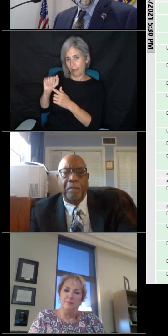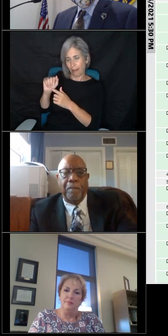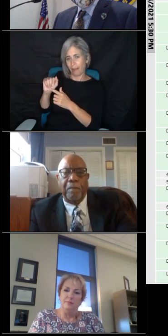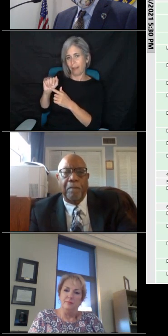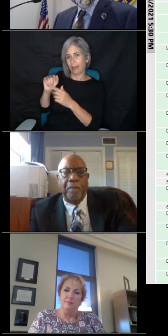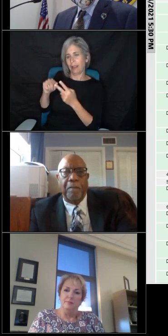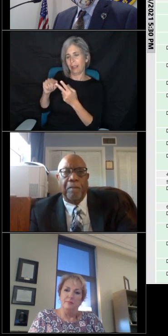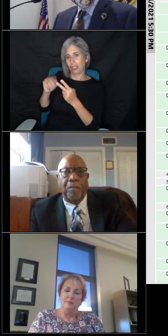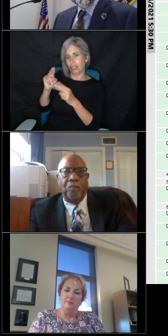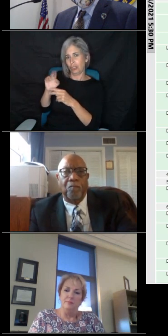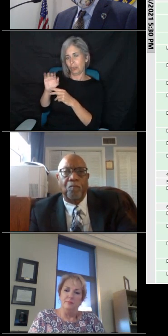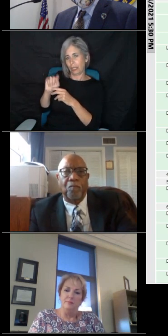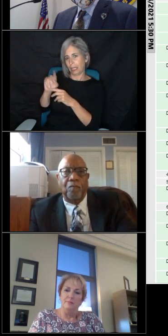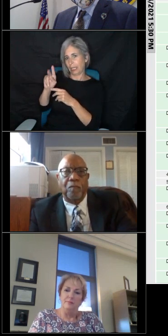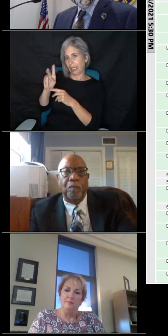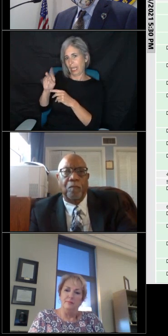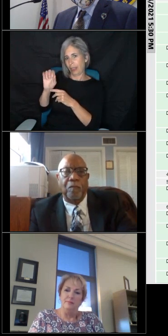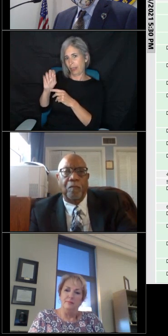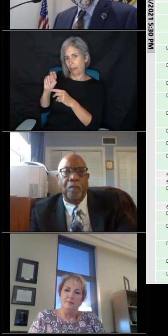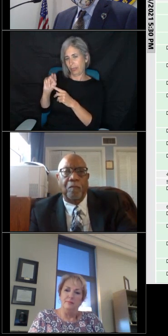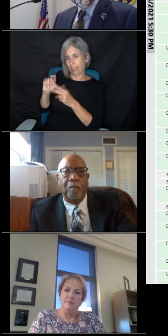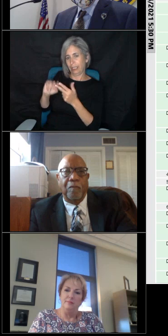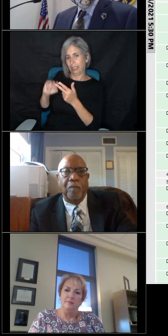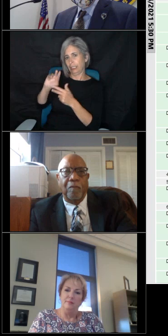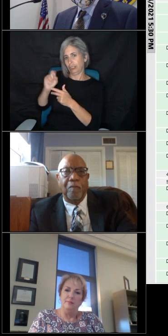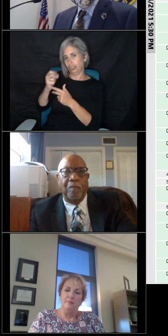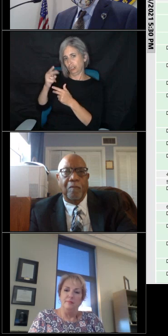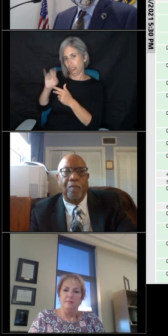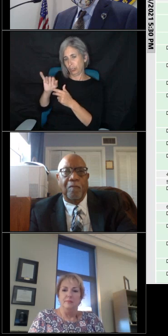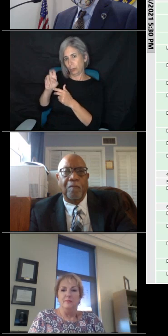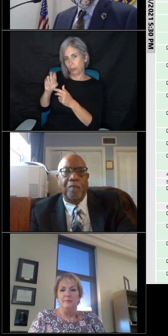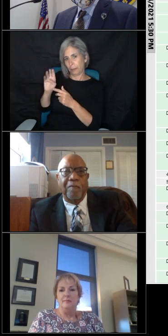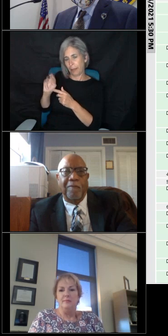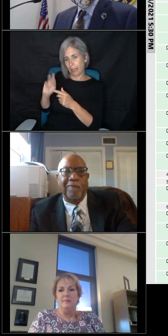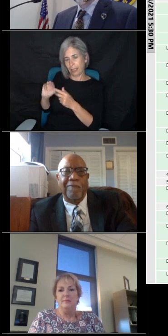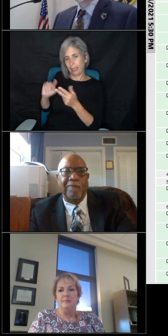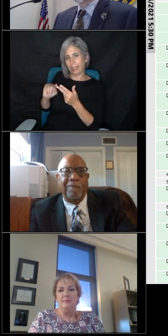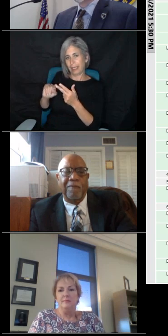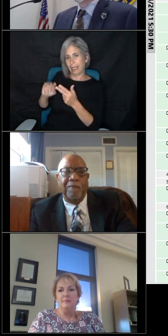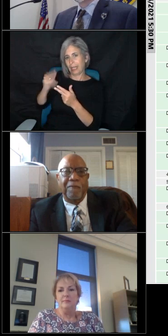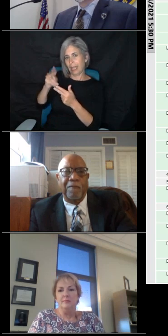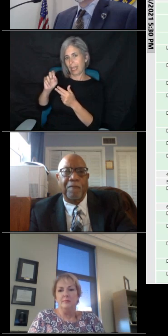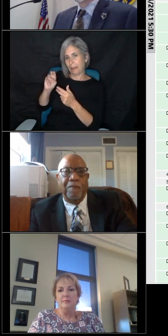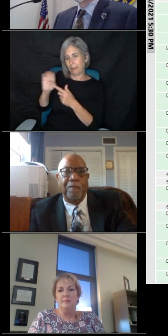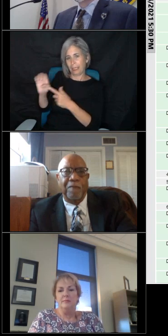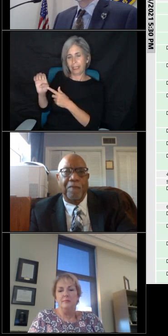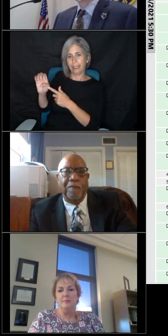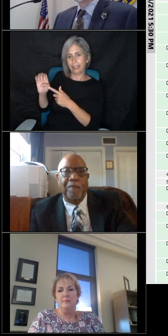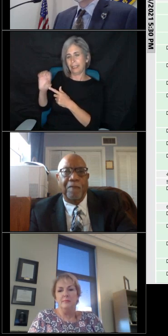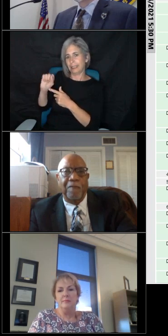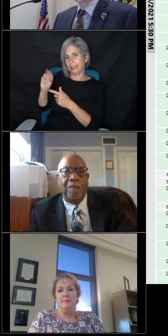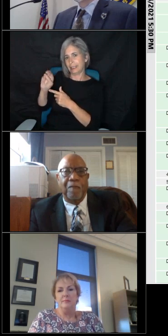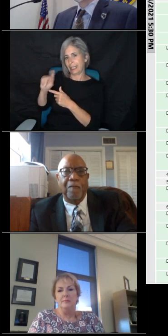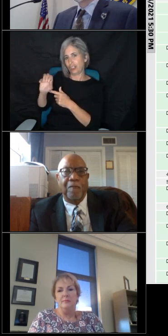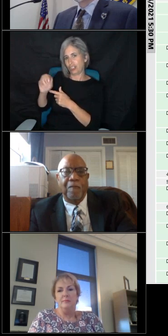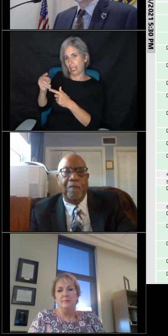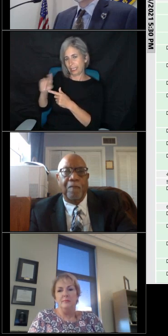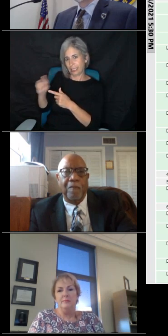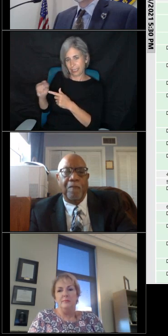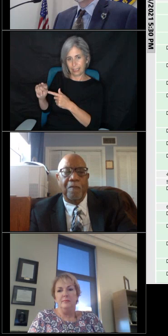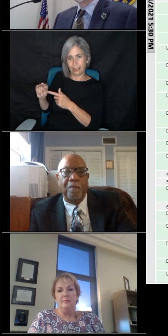Minute Specialist Catherine Cherry Guberman, and we have Jaime Sanchez, which is an imaging technician in our office as